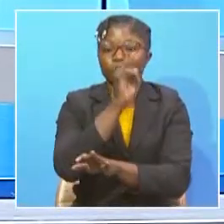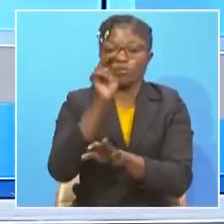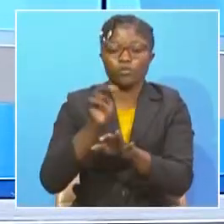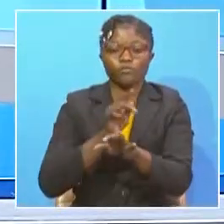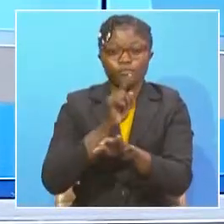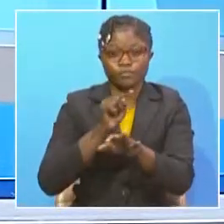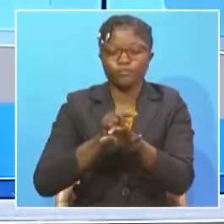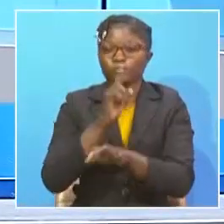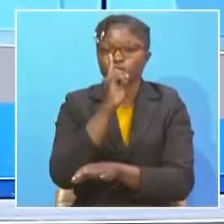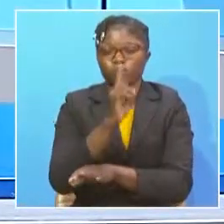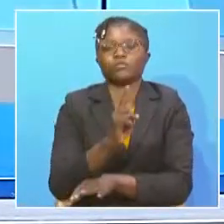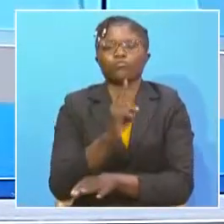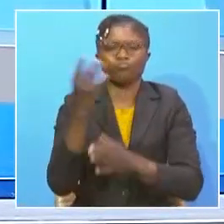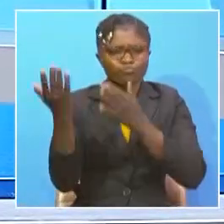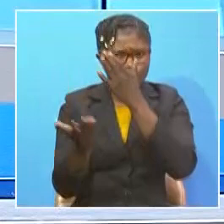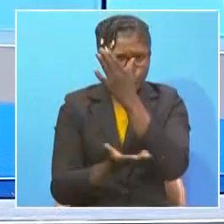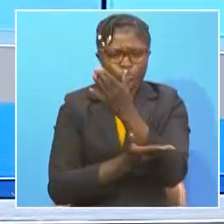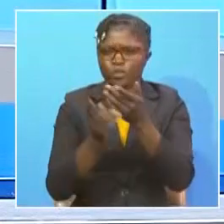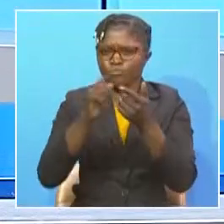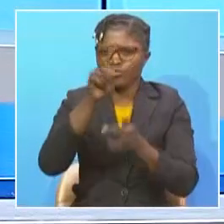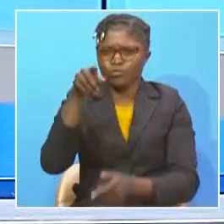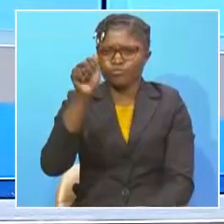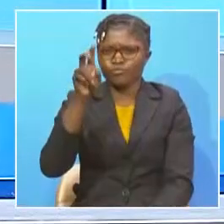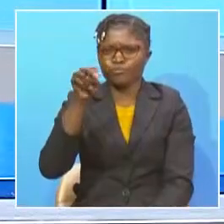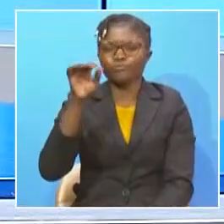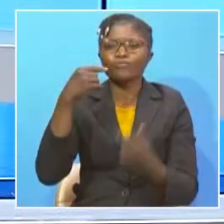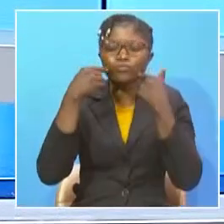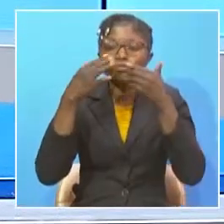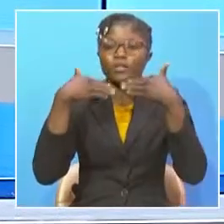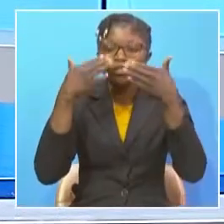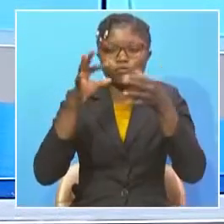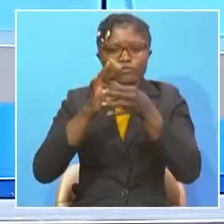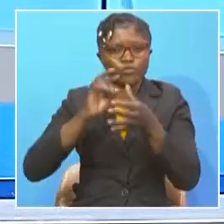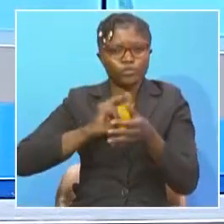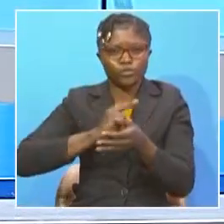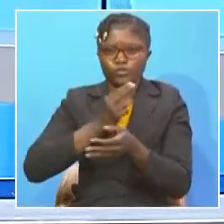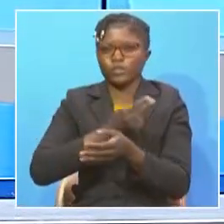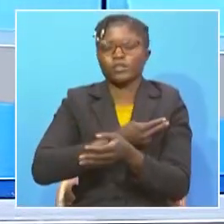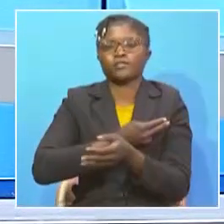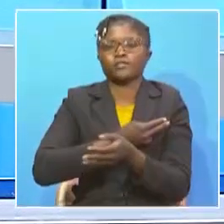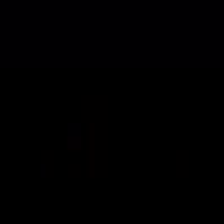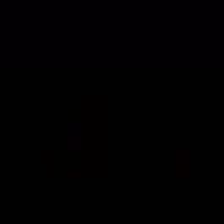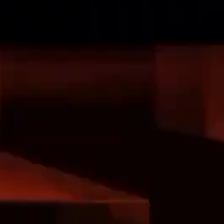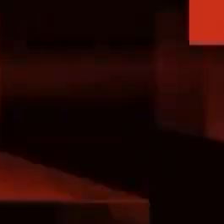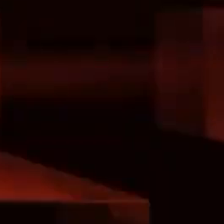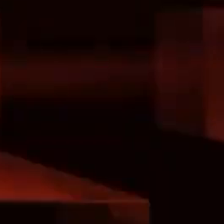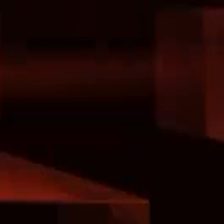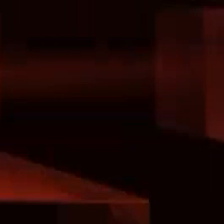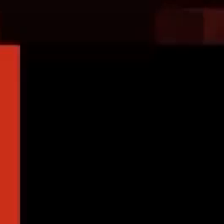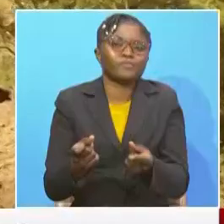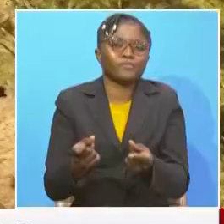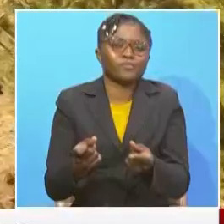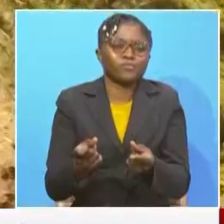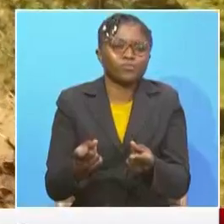one Zambia, one nation. A warm welcome to Zanis News, and thank you so much for joining us. The headlines.